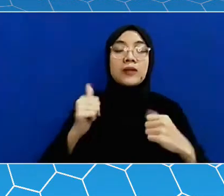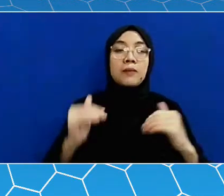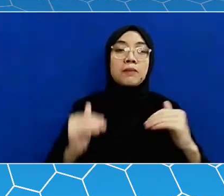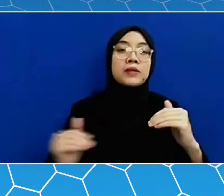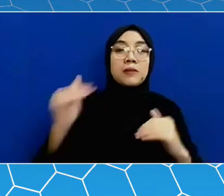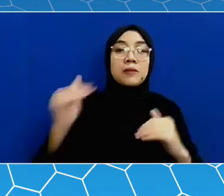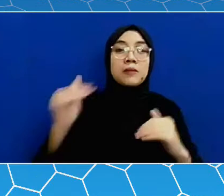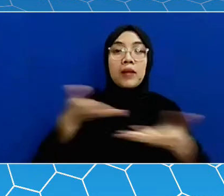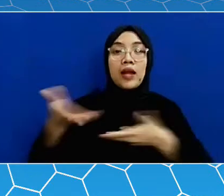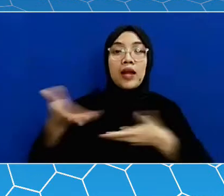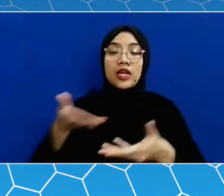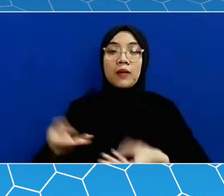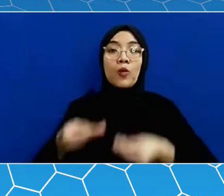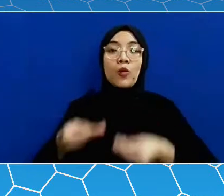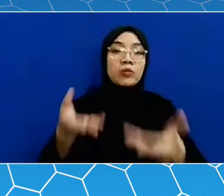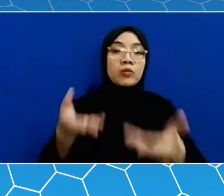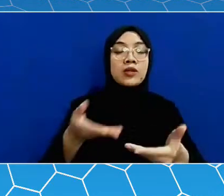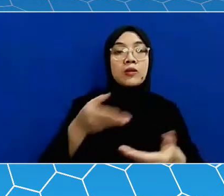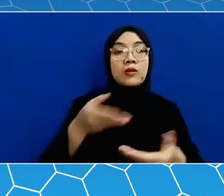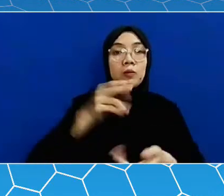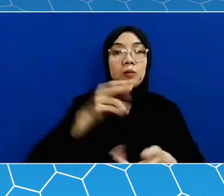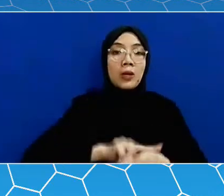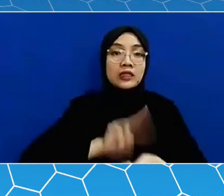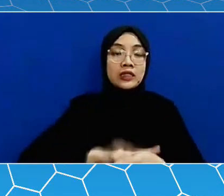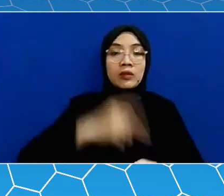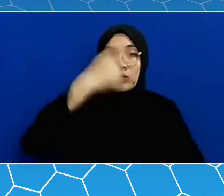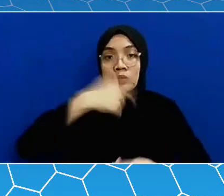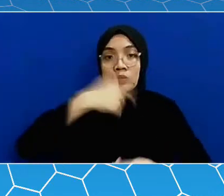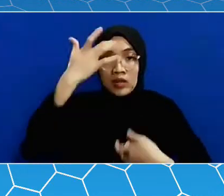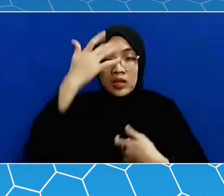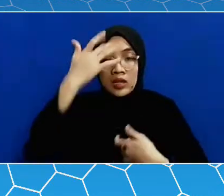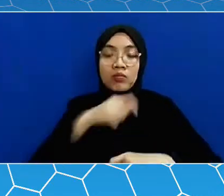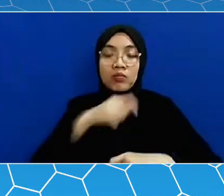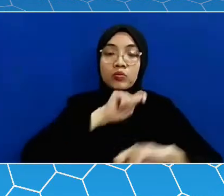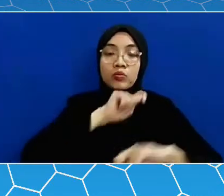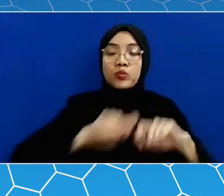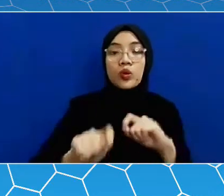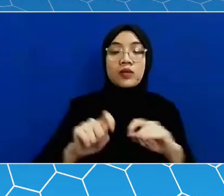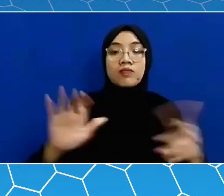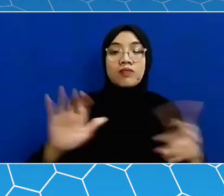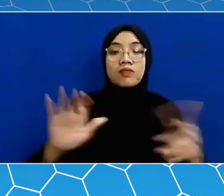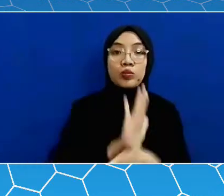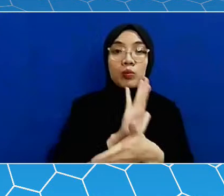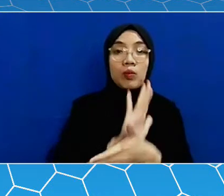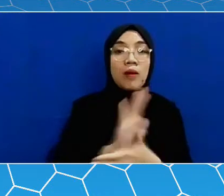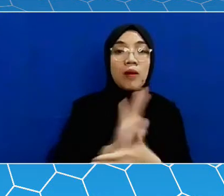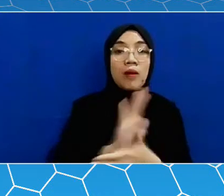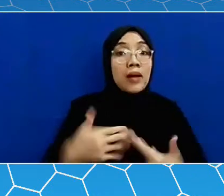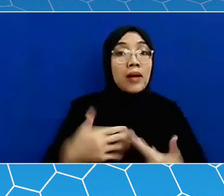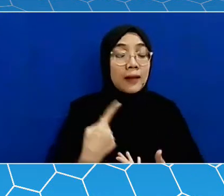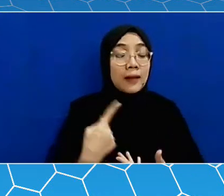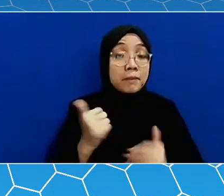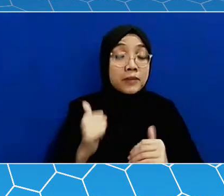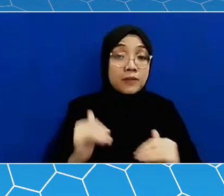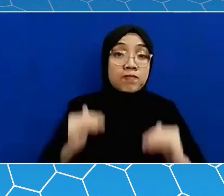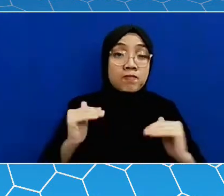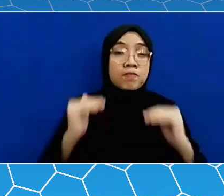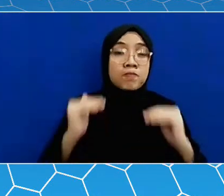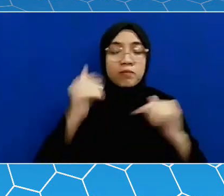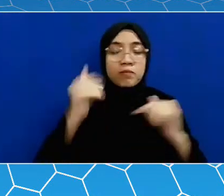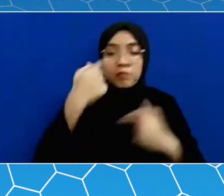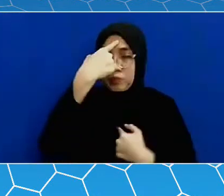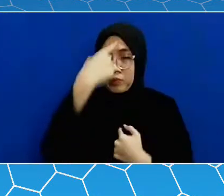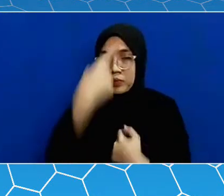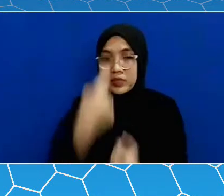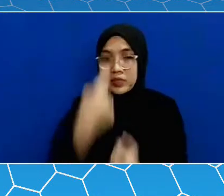we can look at the costing and how we can reduce the cost, because why should there be a variability in costing for the same procedure